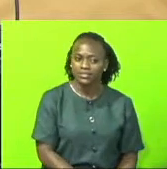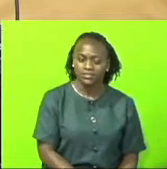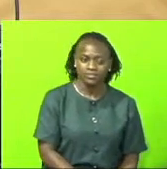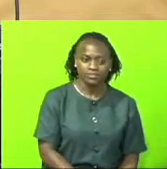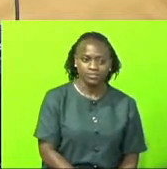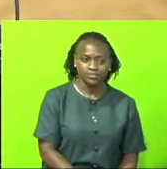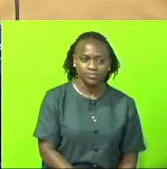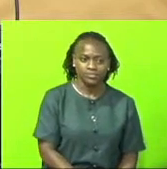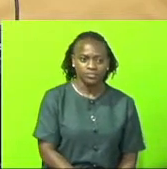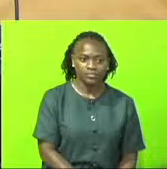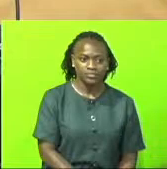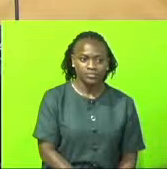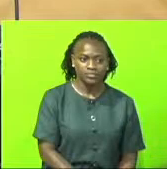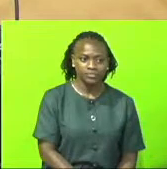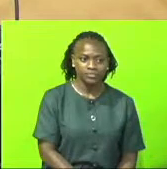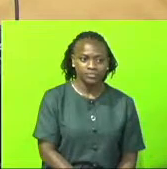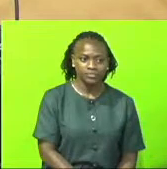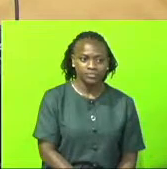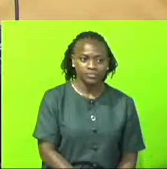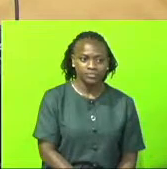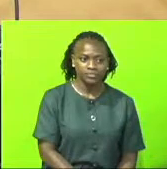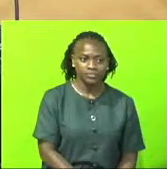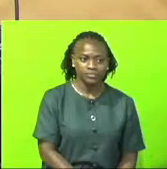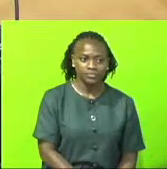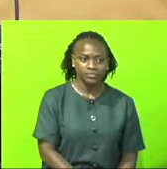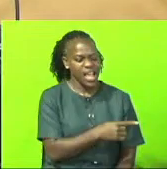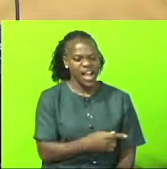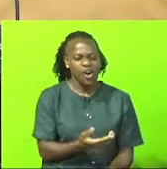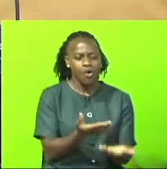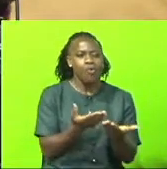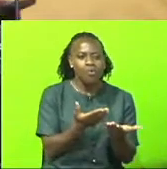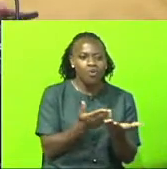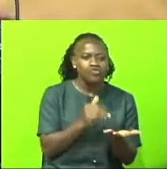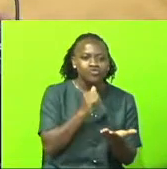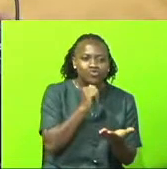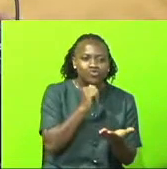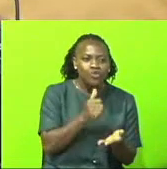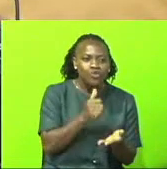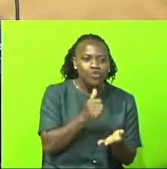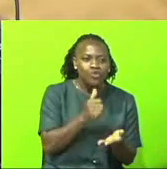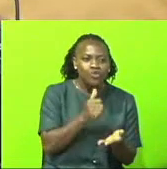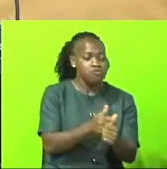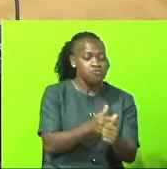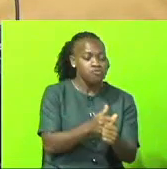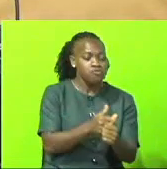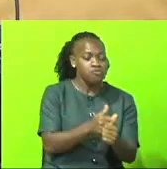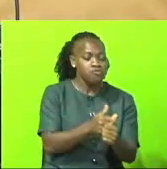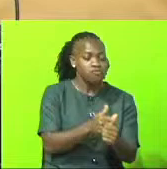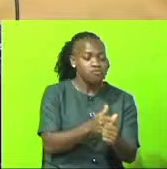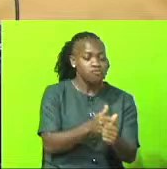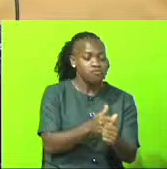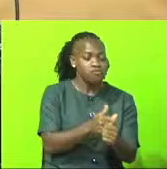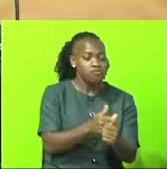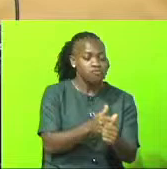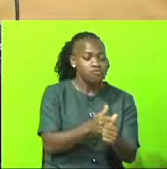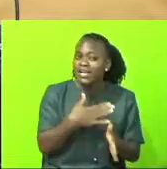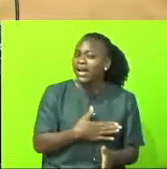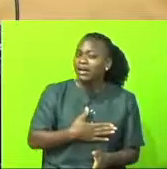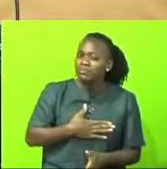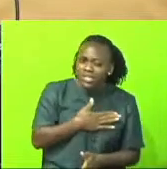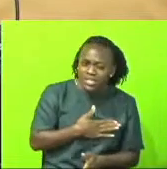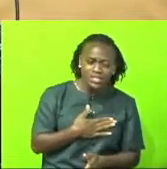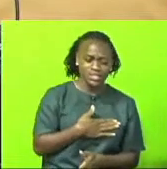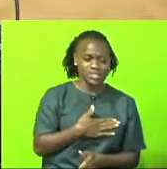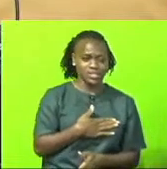A desperate minority leader who does not want to follow procedure and law. Mr. Speaker, don't be tempted, Mr. Speaker. Don't be